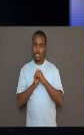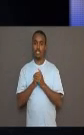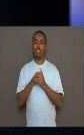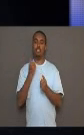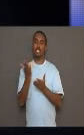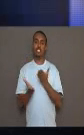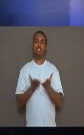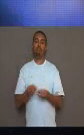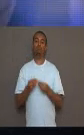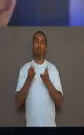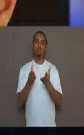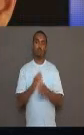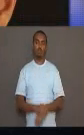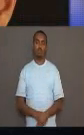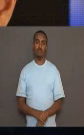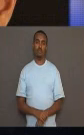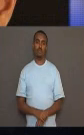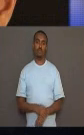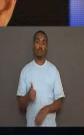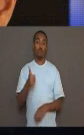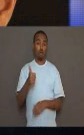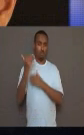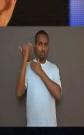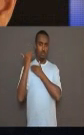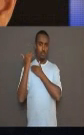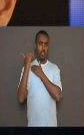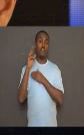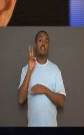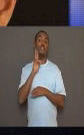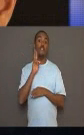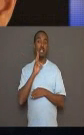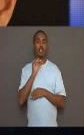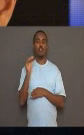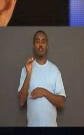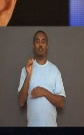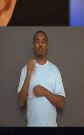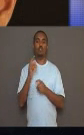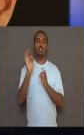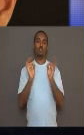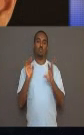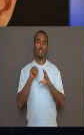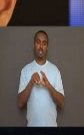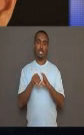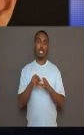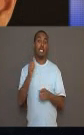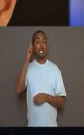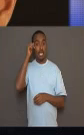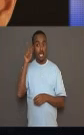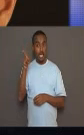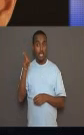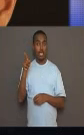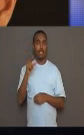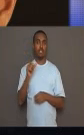Service. Le Chiffre is the villain of the story. He is